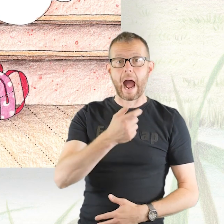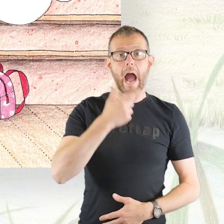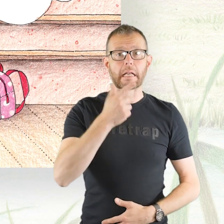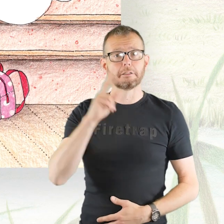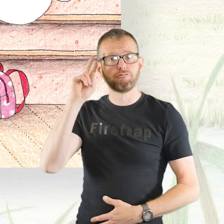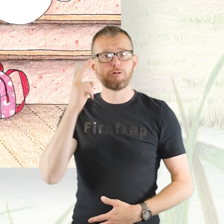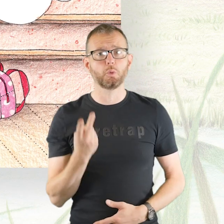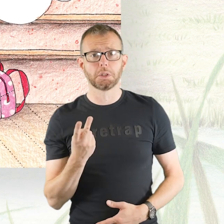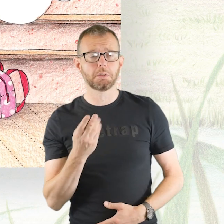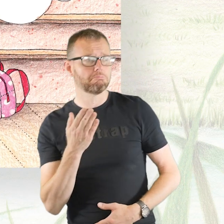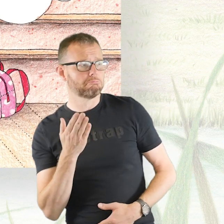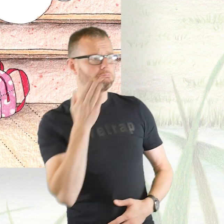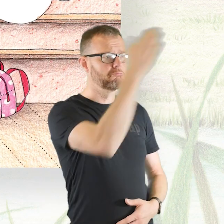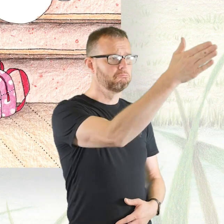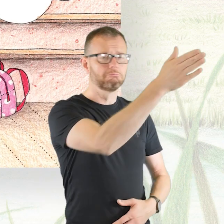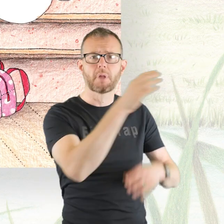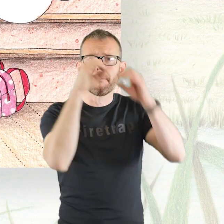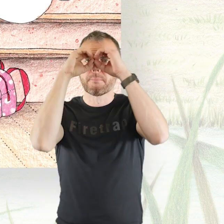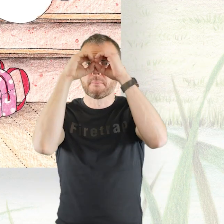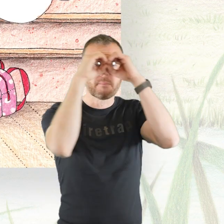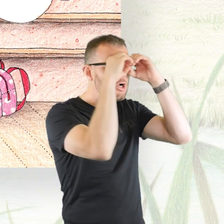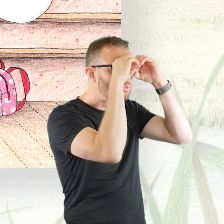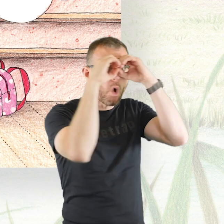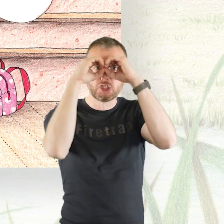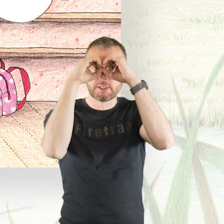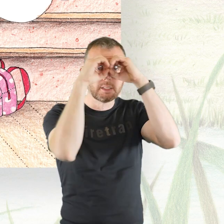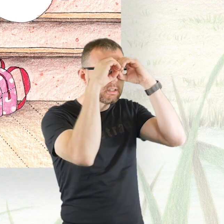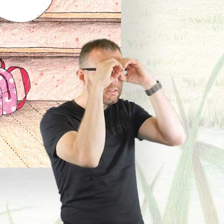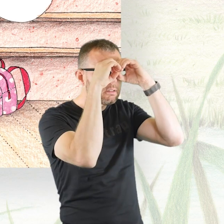Alex and Rosie went bird watching in a hide.